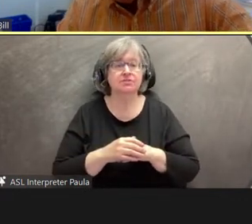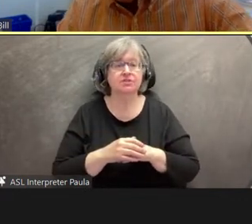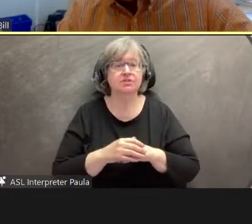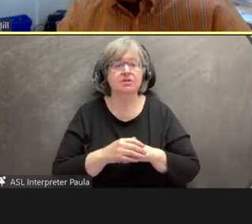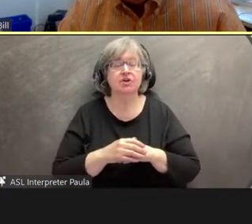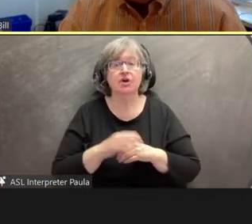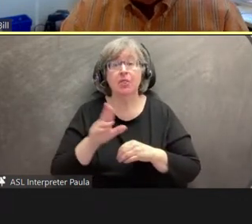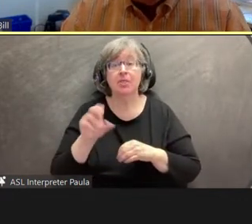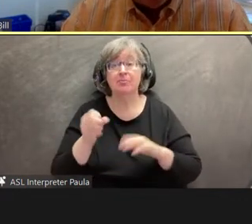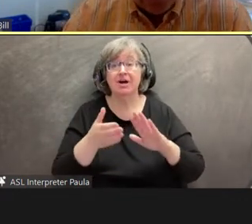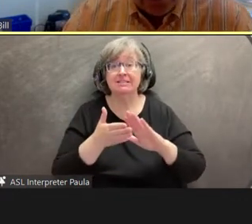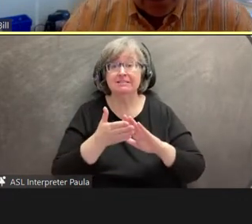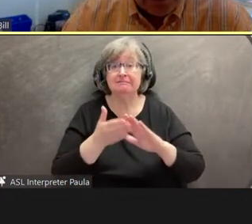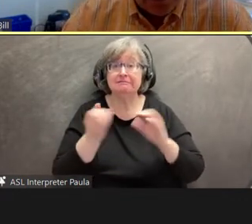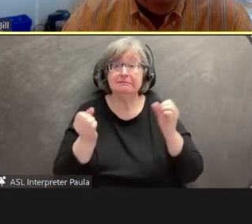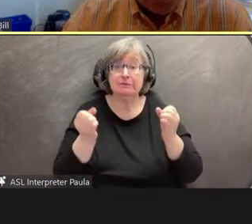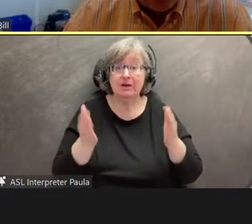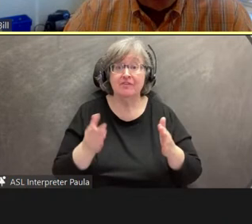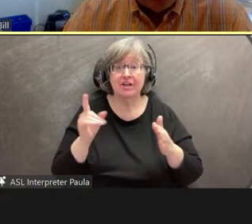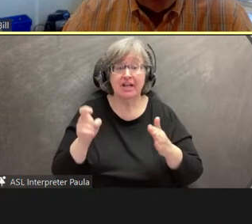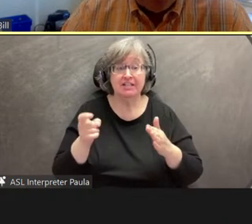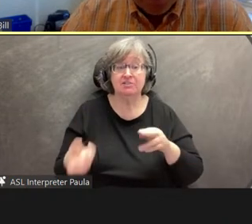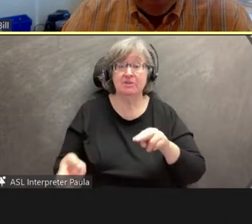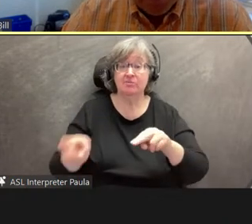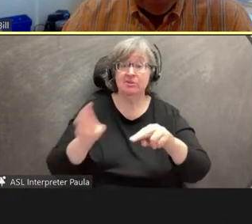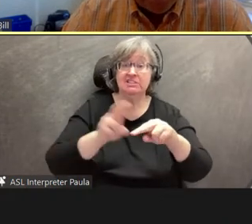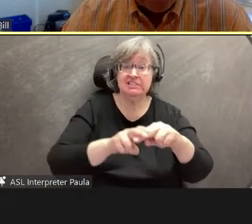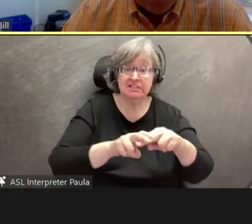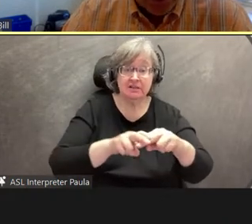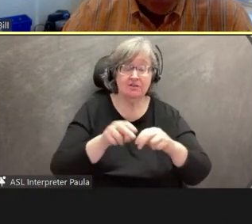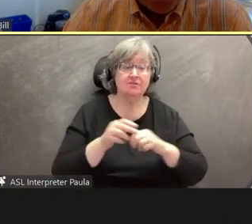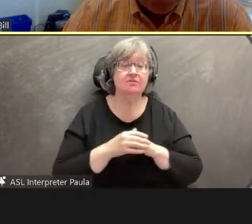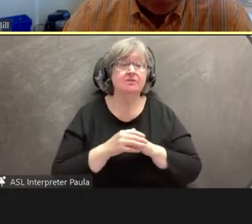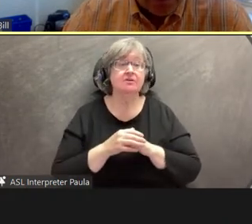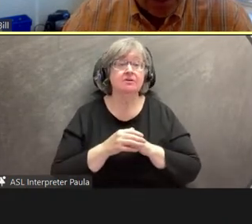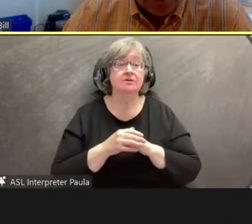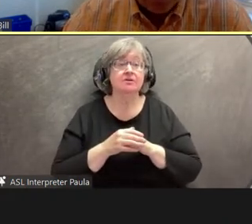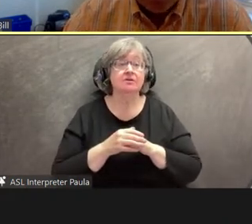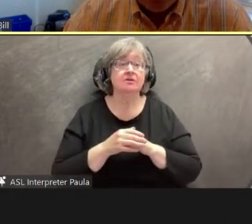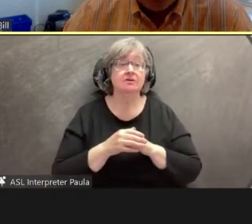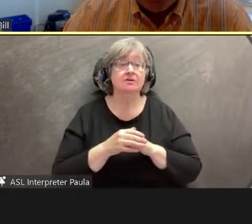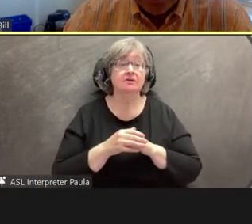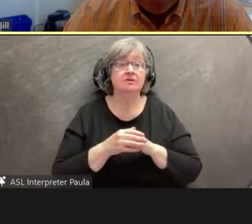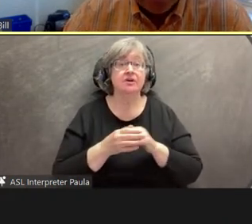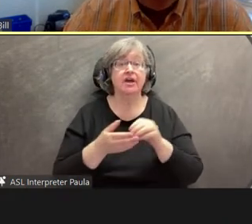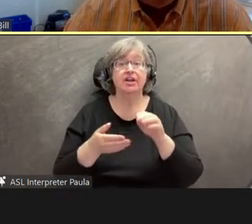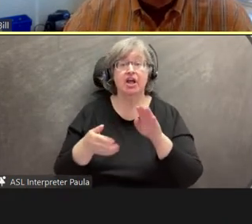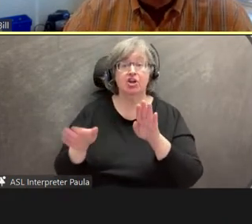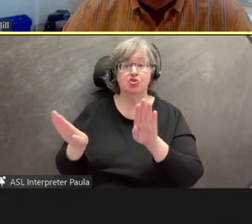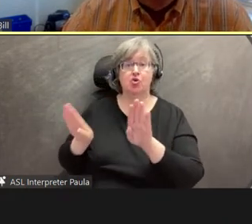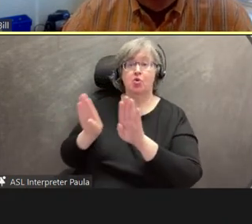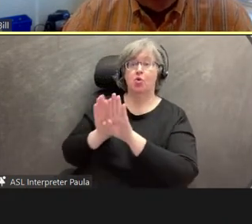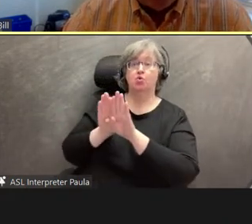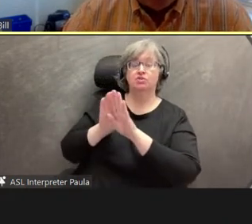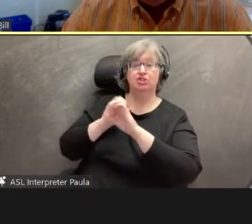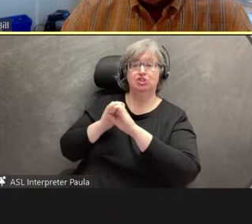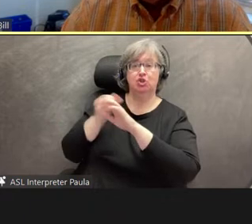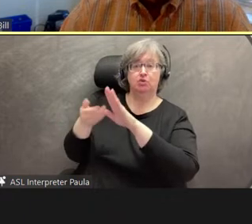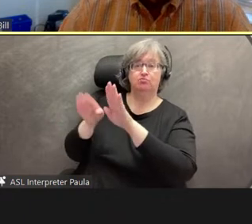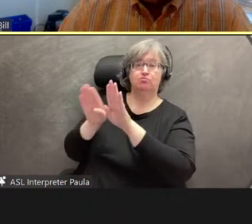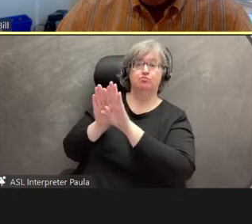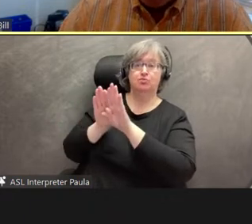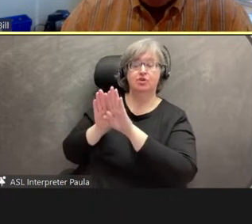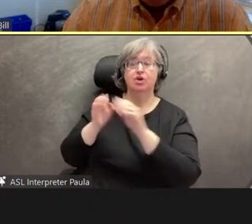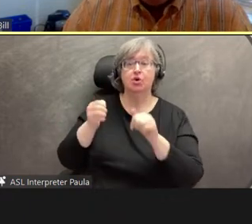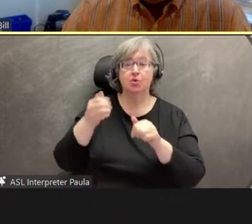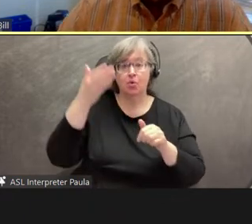operator has to be able to get in to their seat and close the security door behind them. And you want to